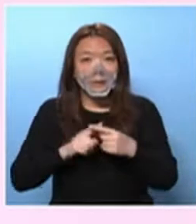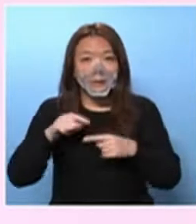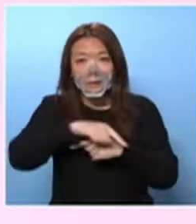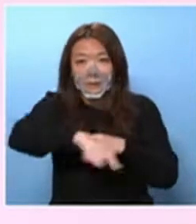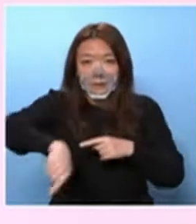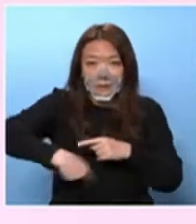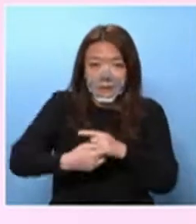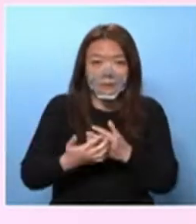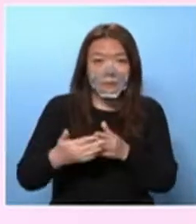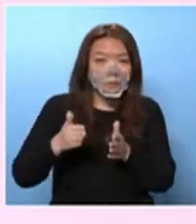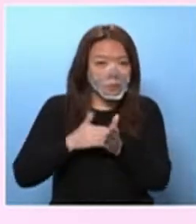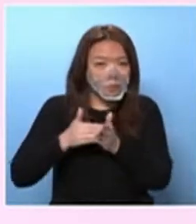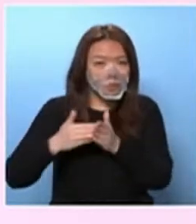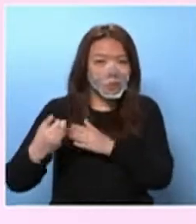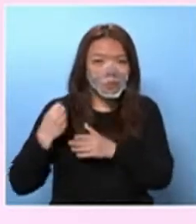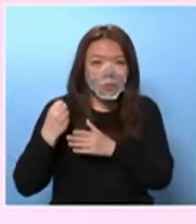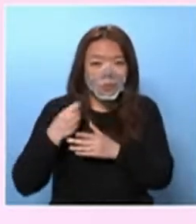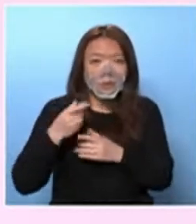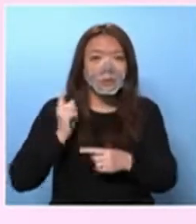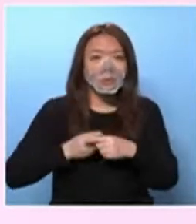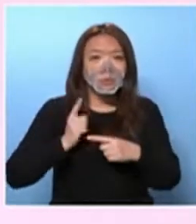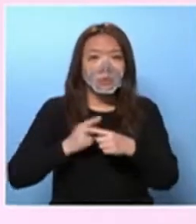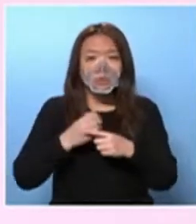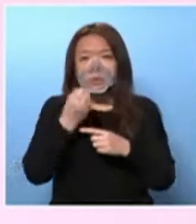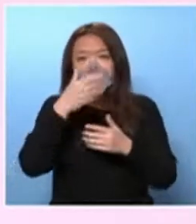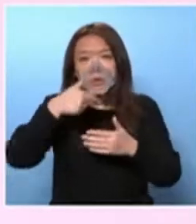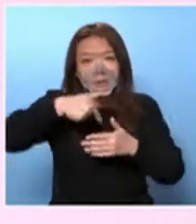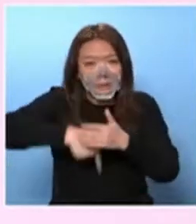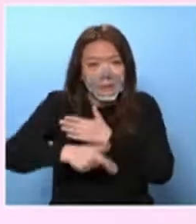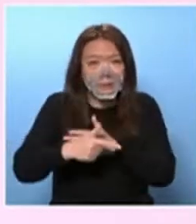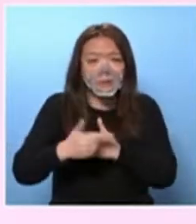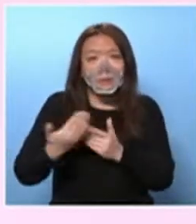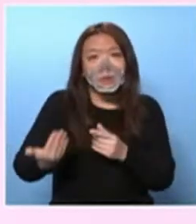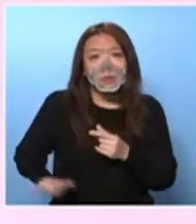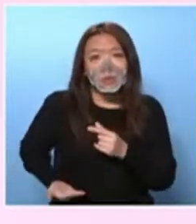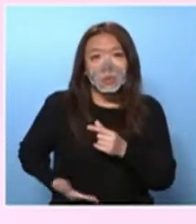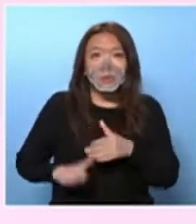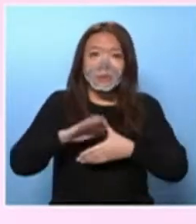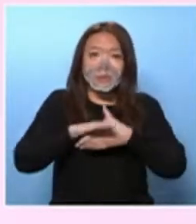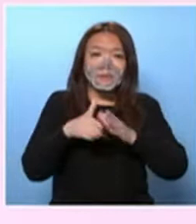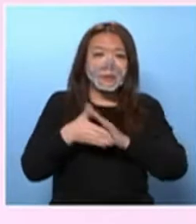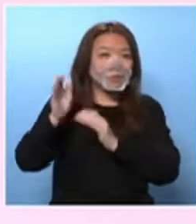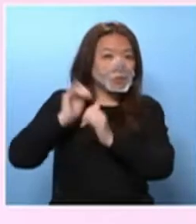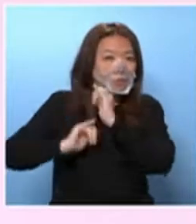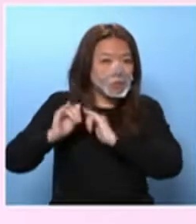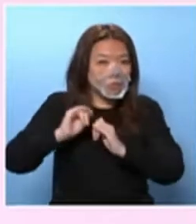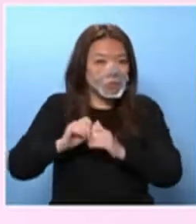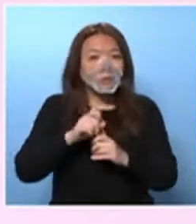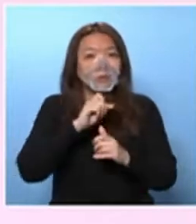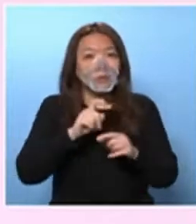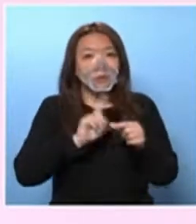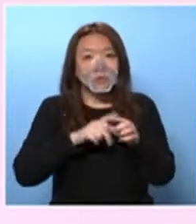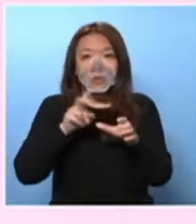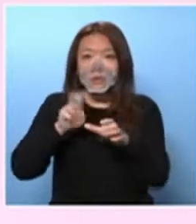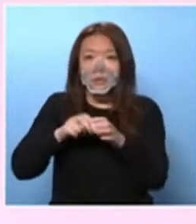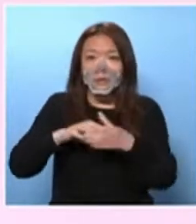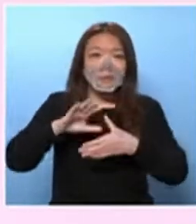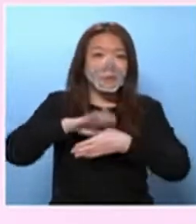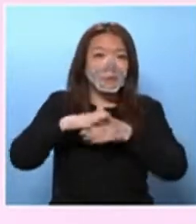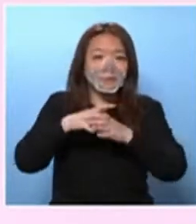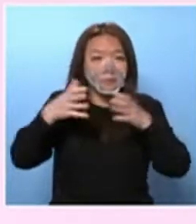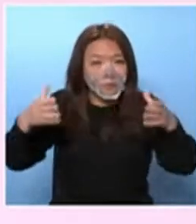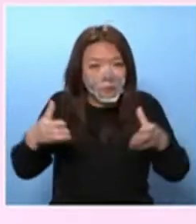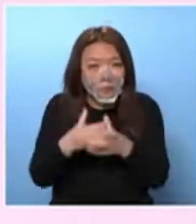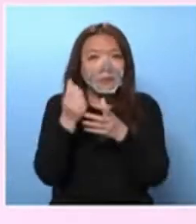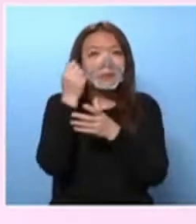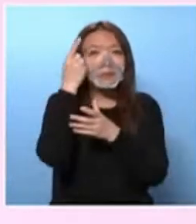power of a place lies. With a rich Chinese heritage, distinctive advantages as a cultural melting pot of East